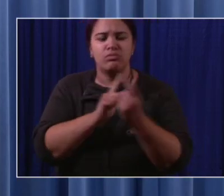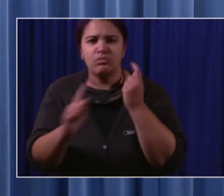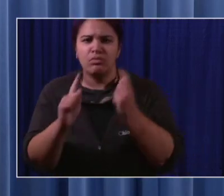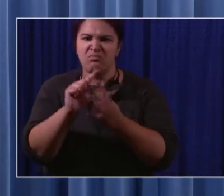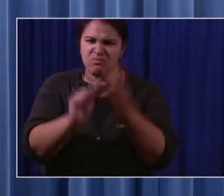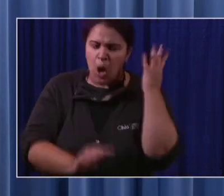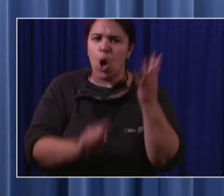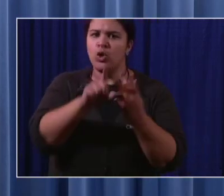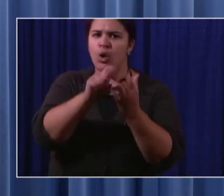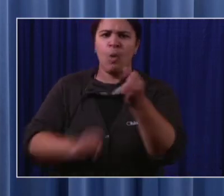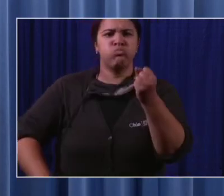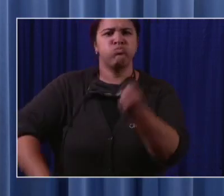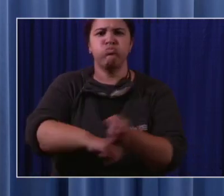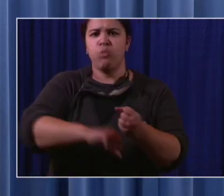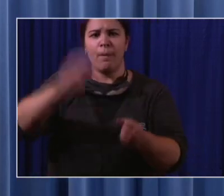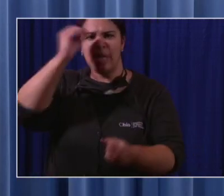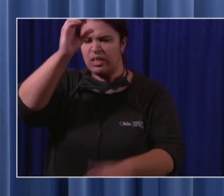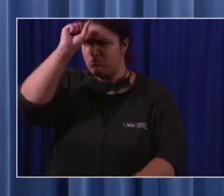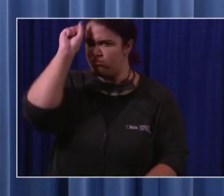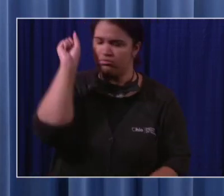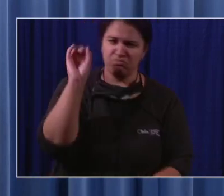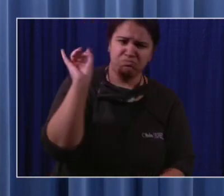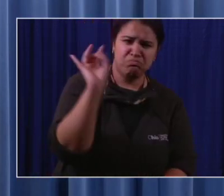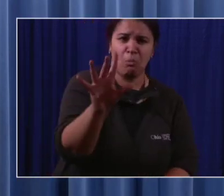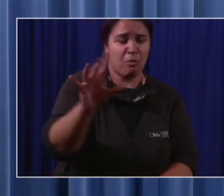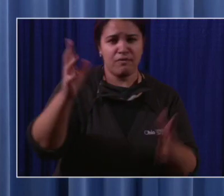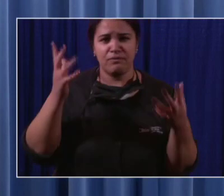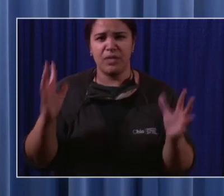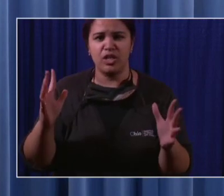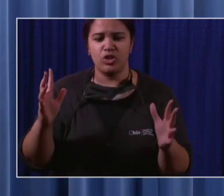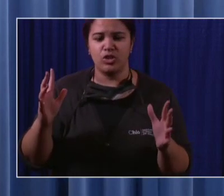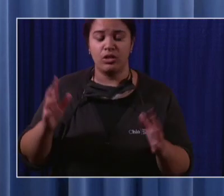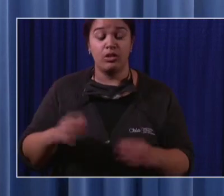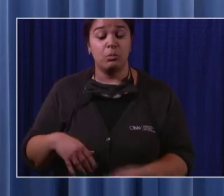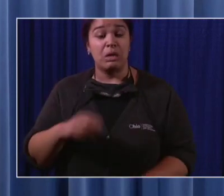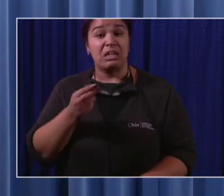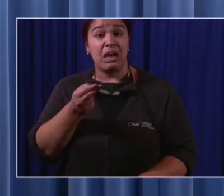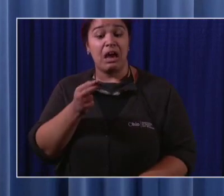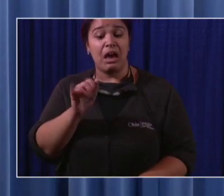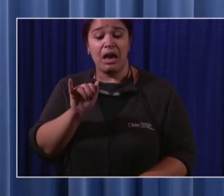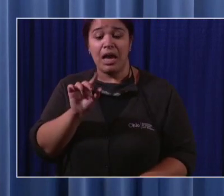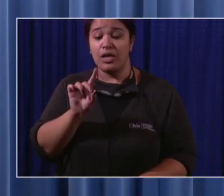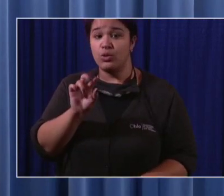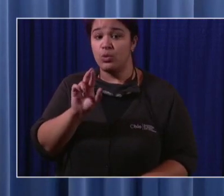from the FDA. So what's left to examine on that?